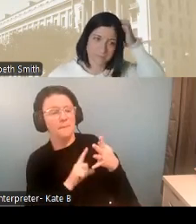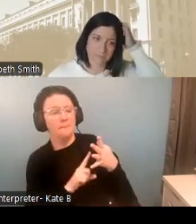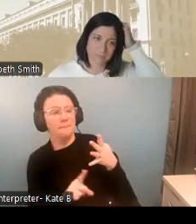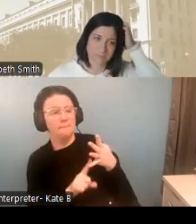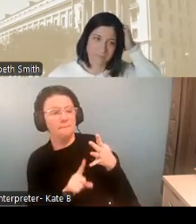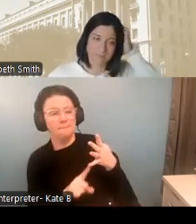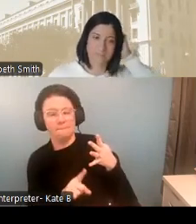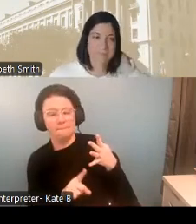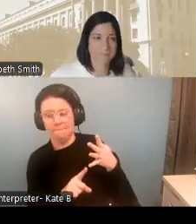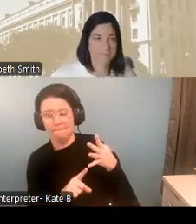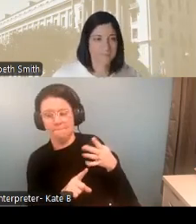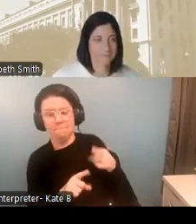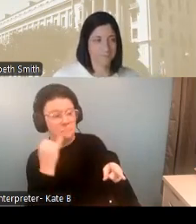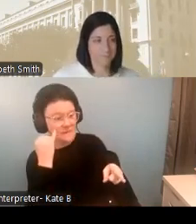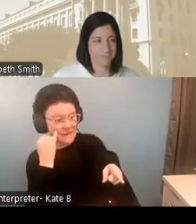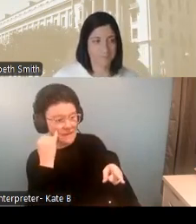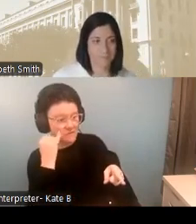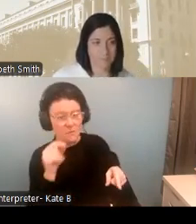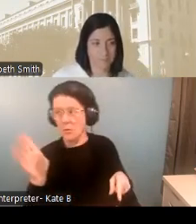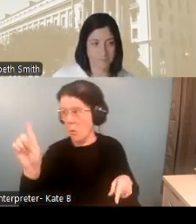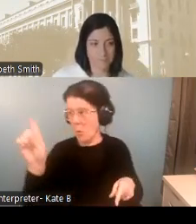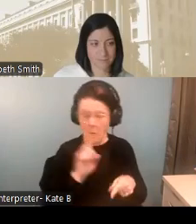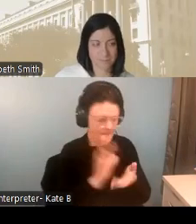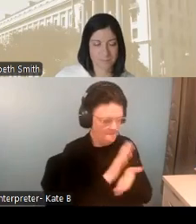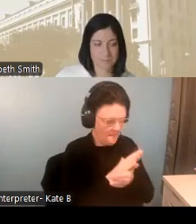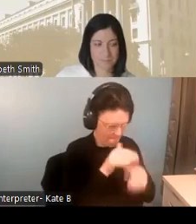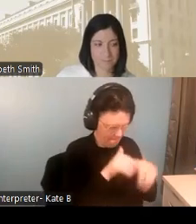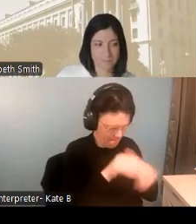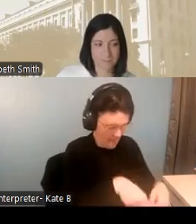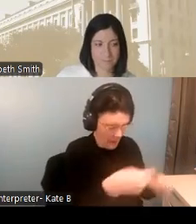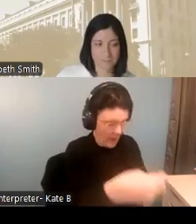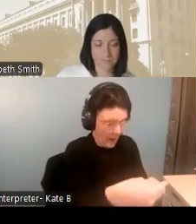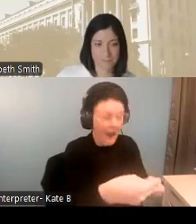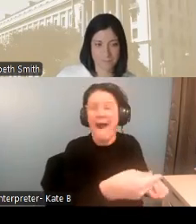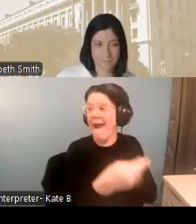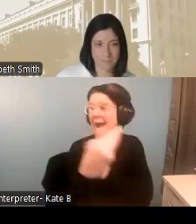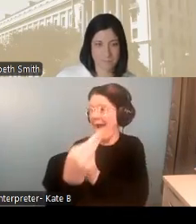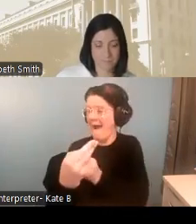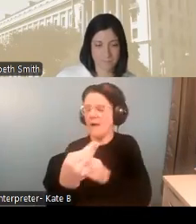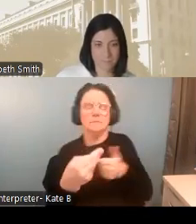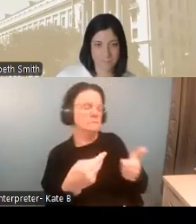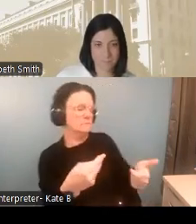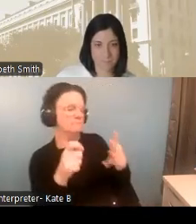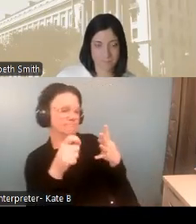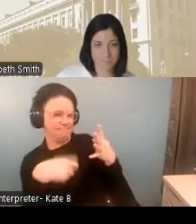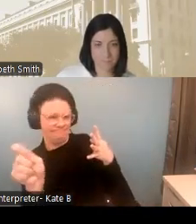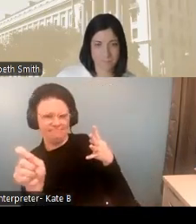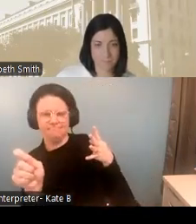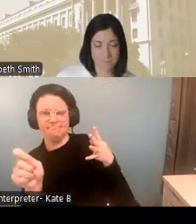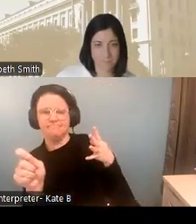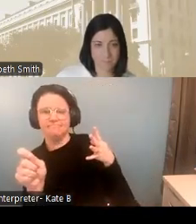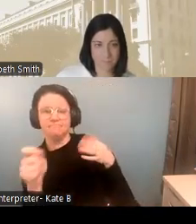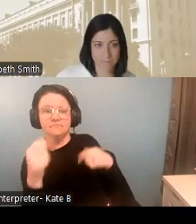to earlier, if you were able to locate documentation that would support something that we found was unsupported, for instance, if we had